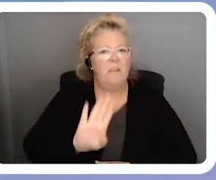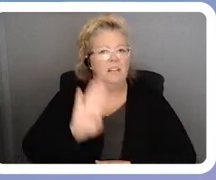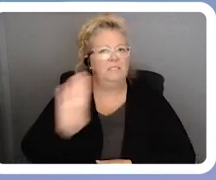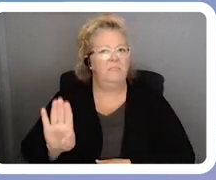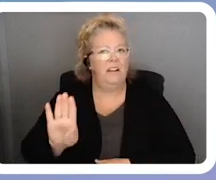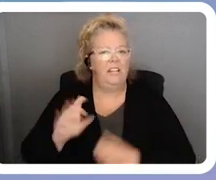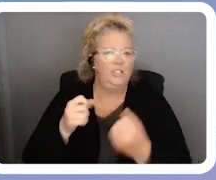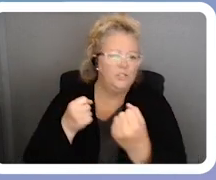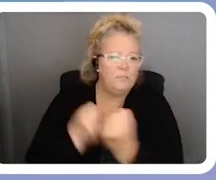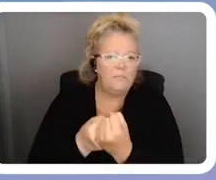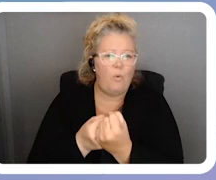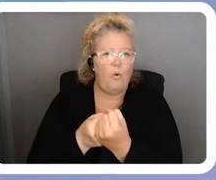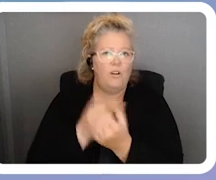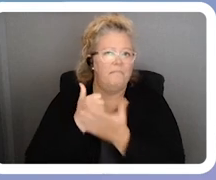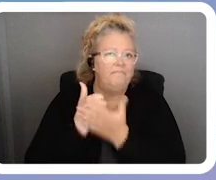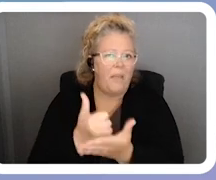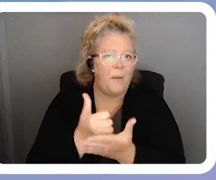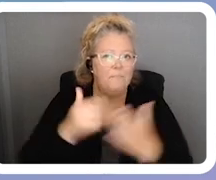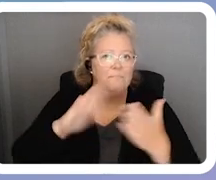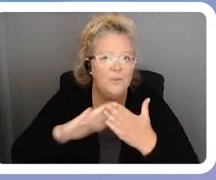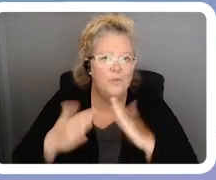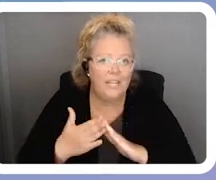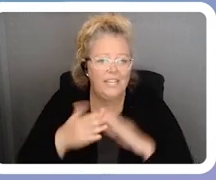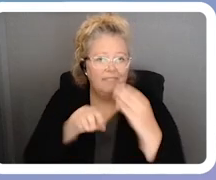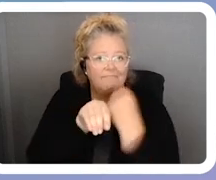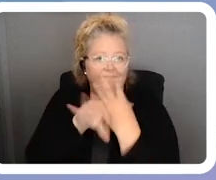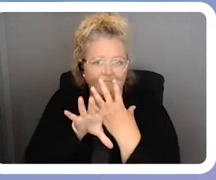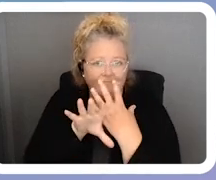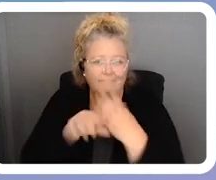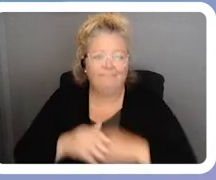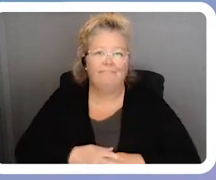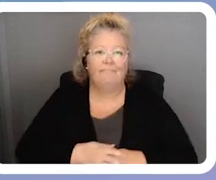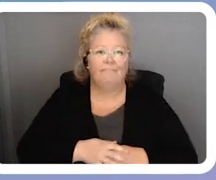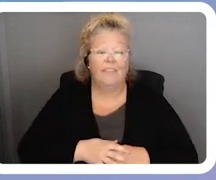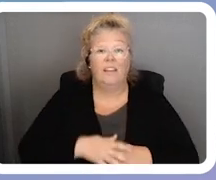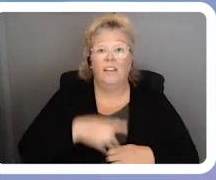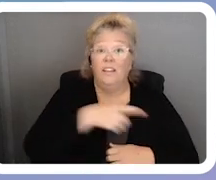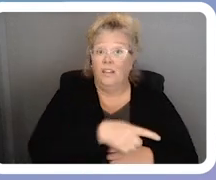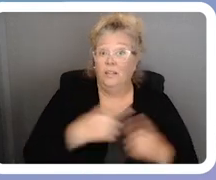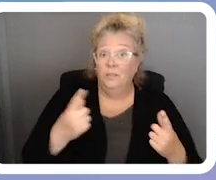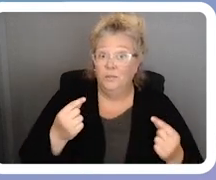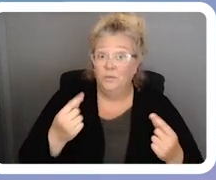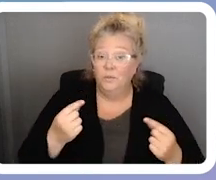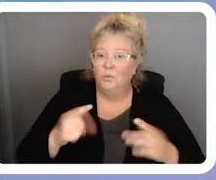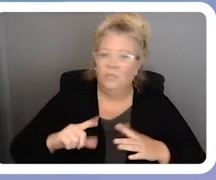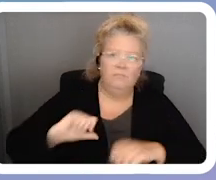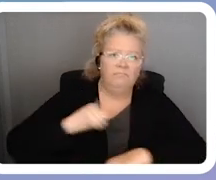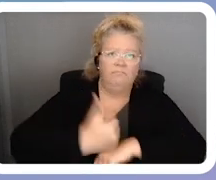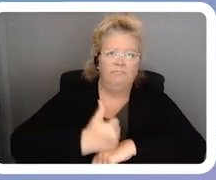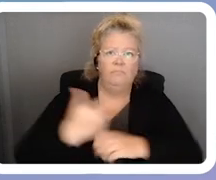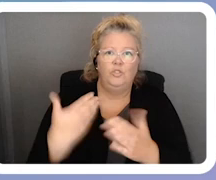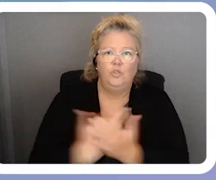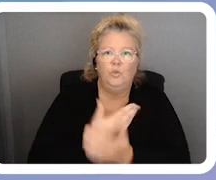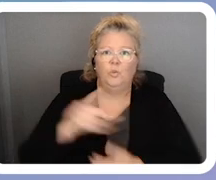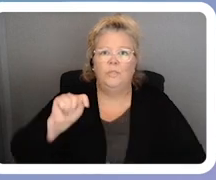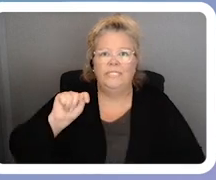was there to support and deliver for their community. They even managed to start their own online television channel. In